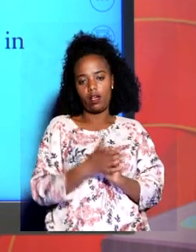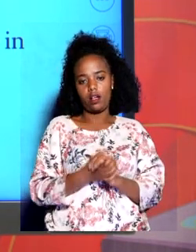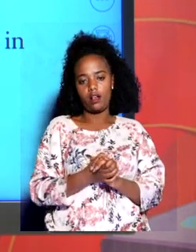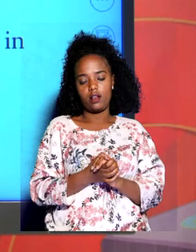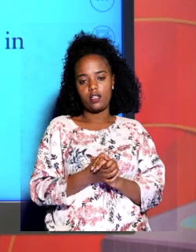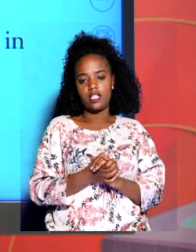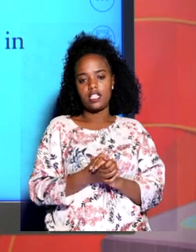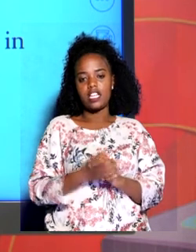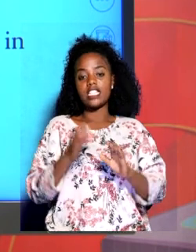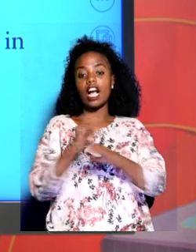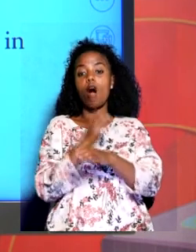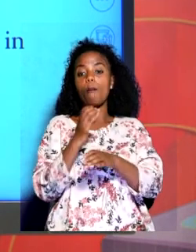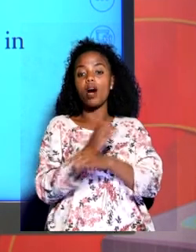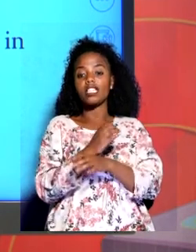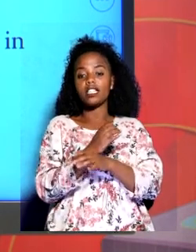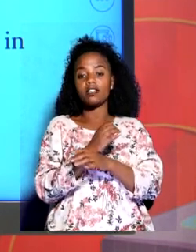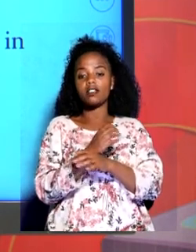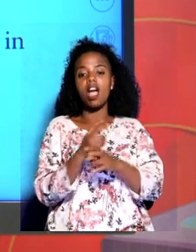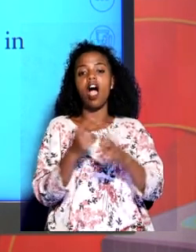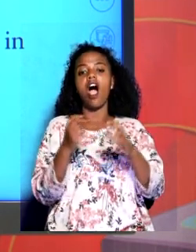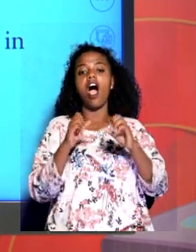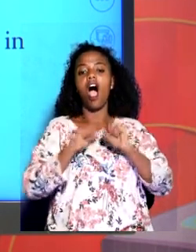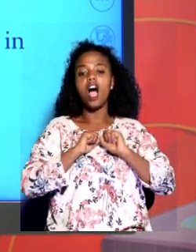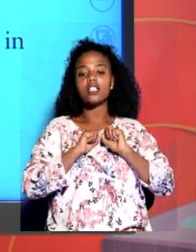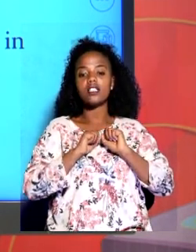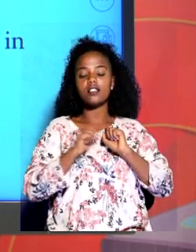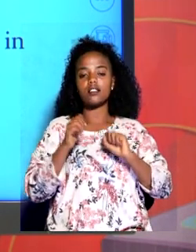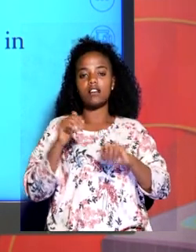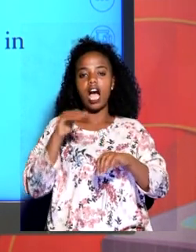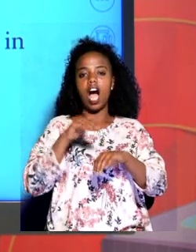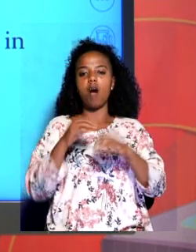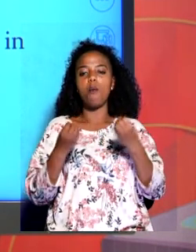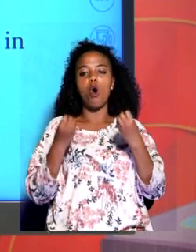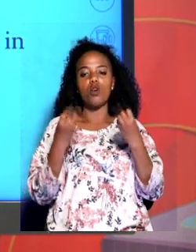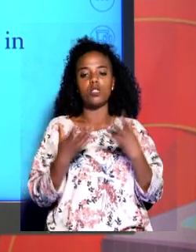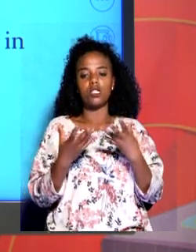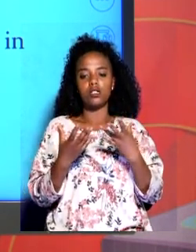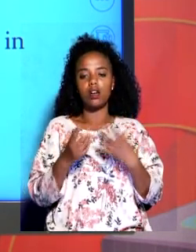The company has at most